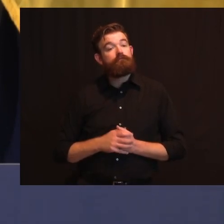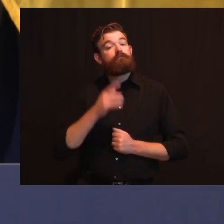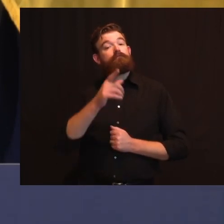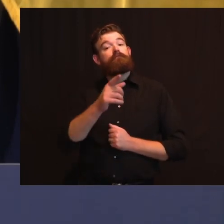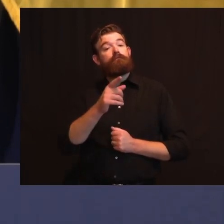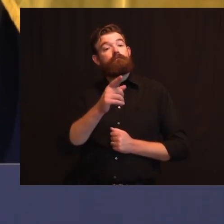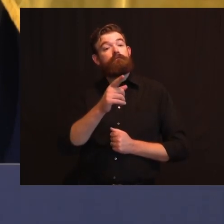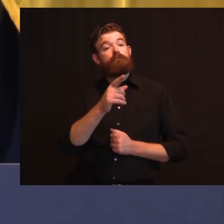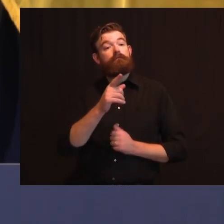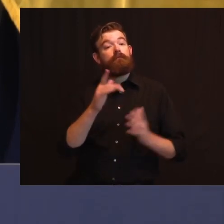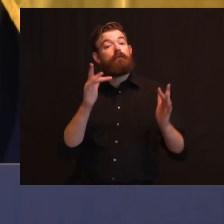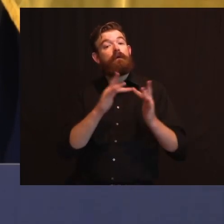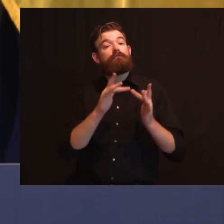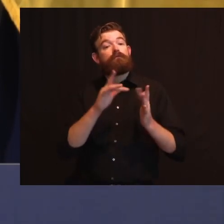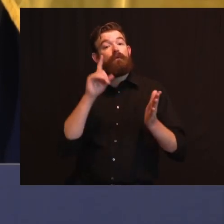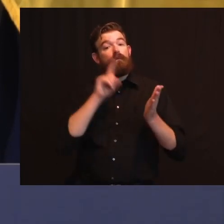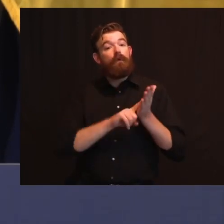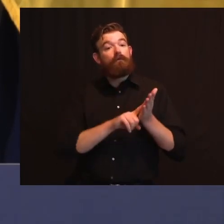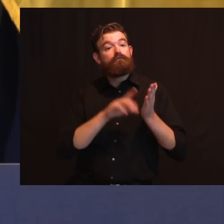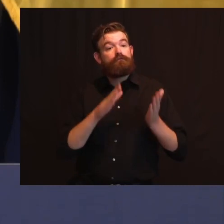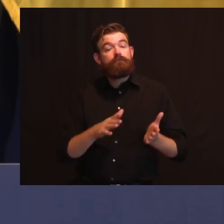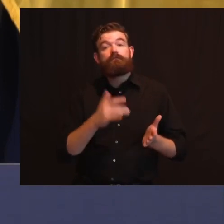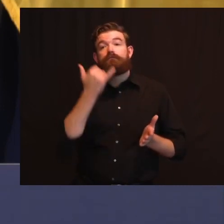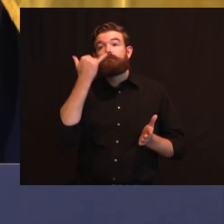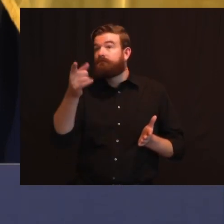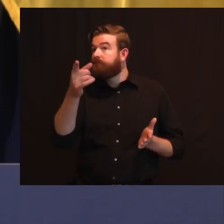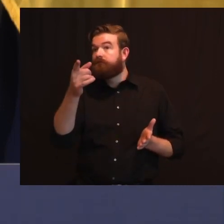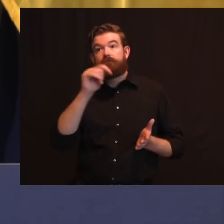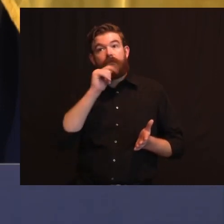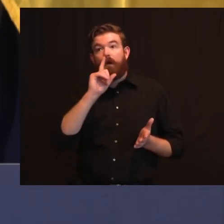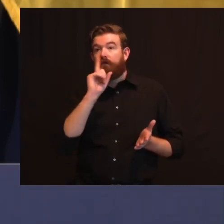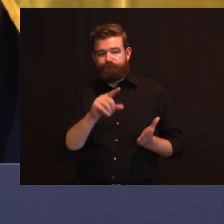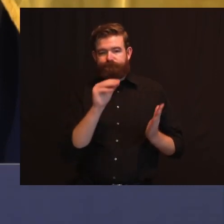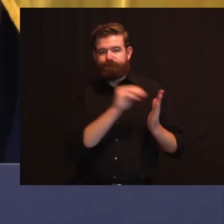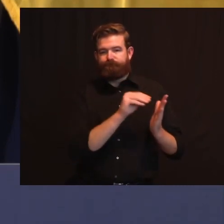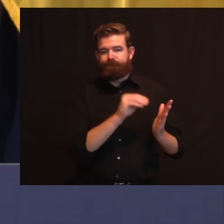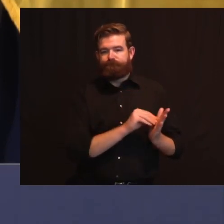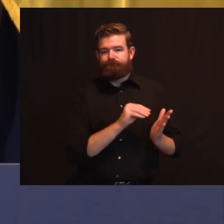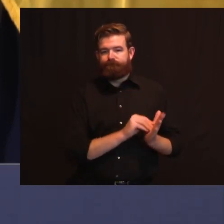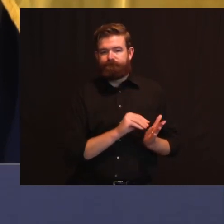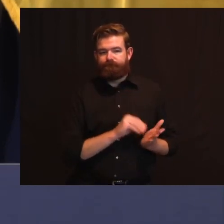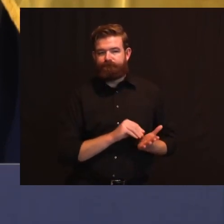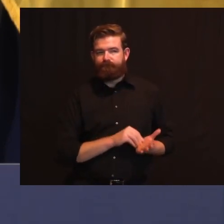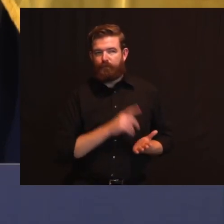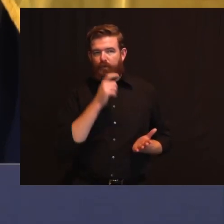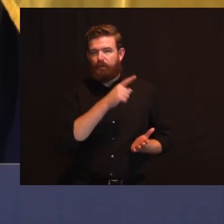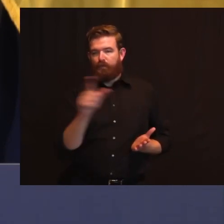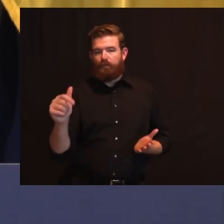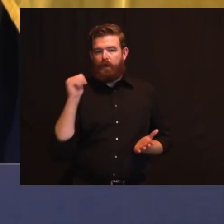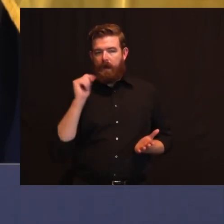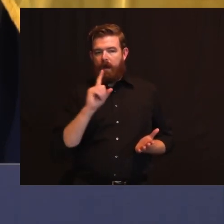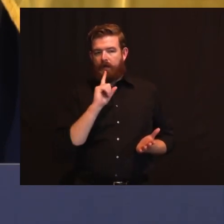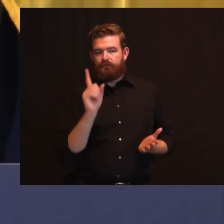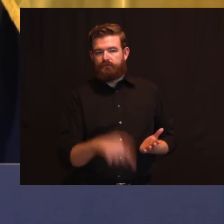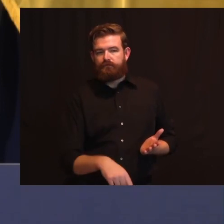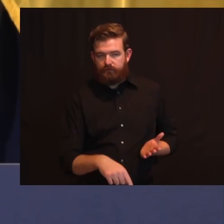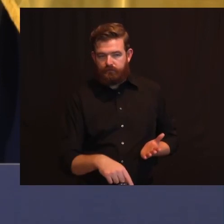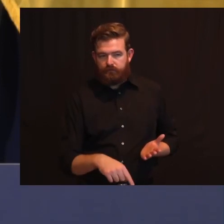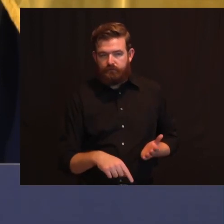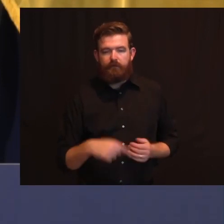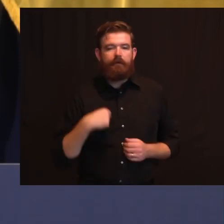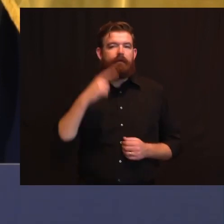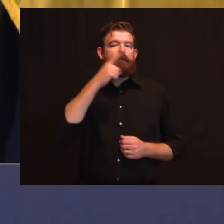understand it, is people don't want to, either parents don't want to rat out their kids or one person doesn't want to rat out a friend. And a big